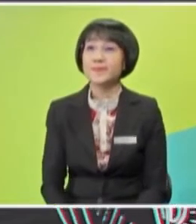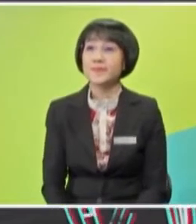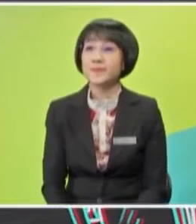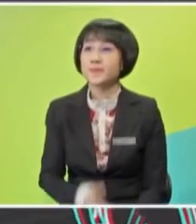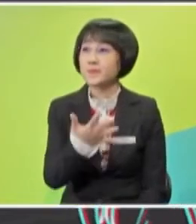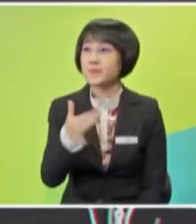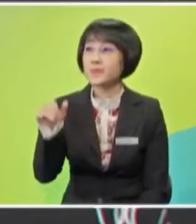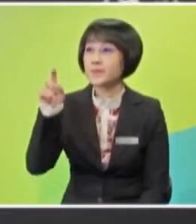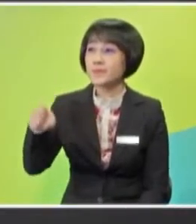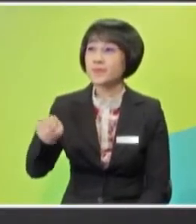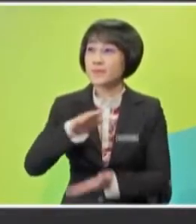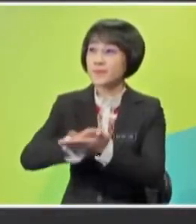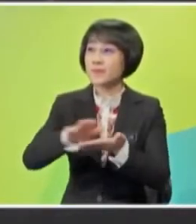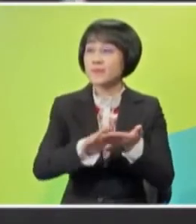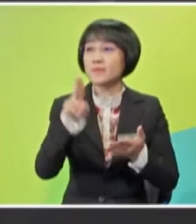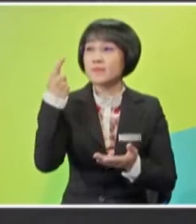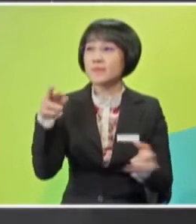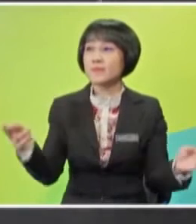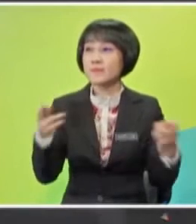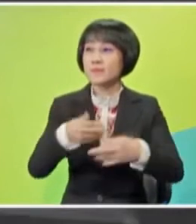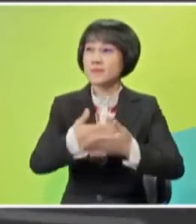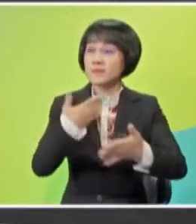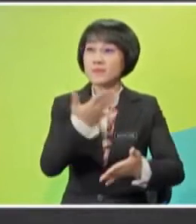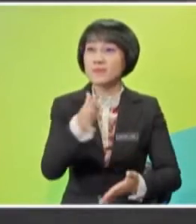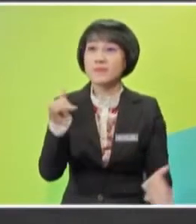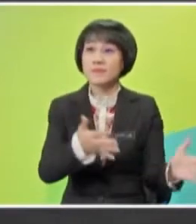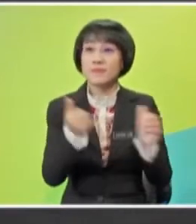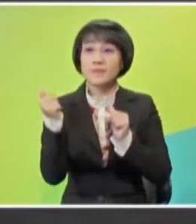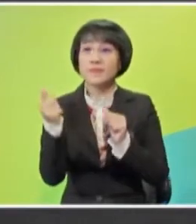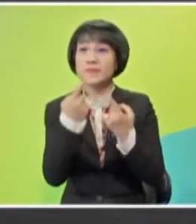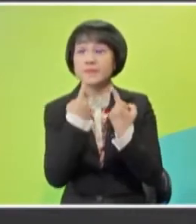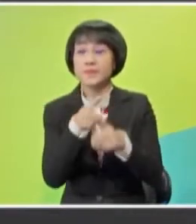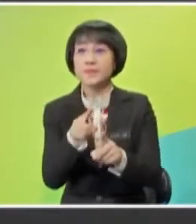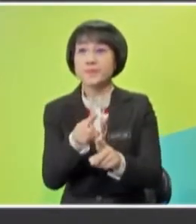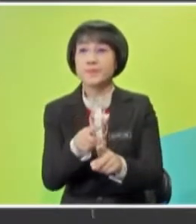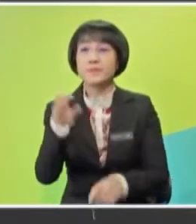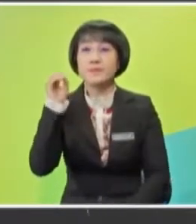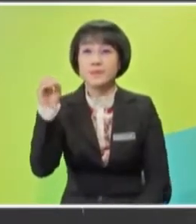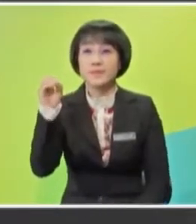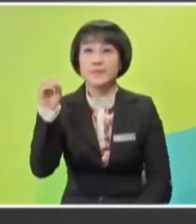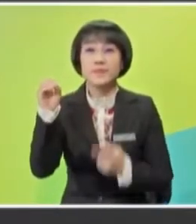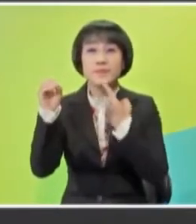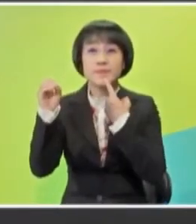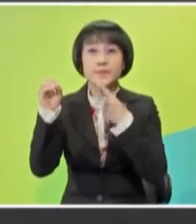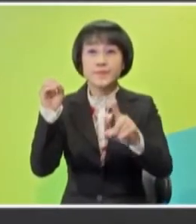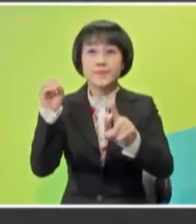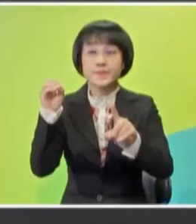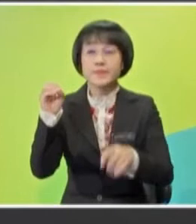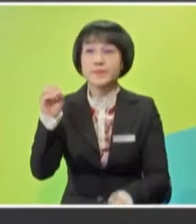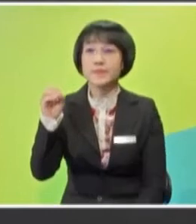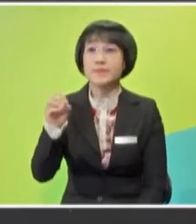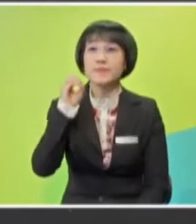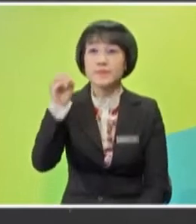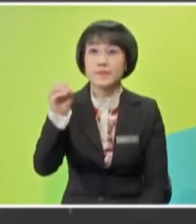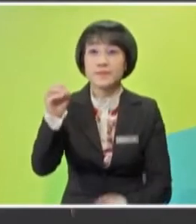They must clear up the room before they leave. Yes. The answer is O, order. The answer is what? What again?